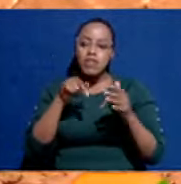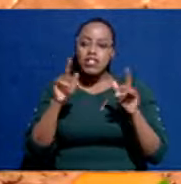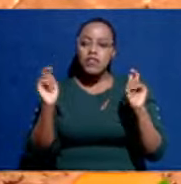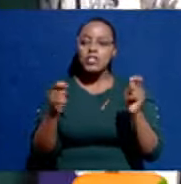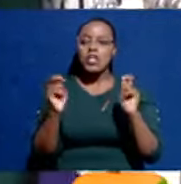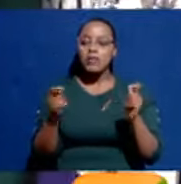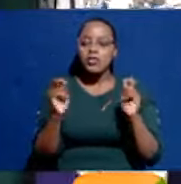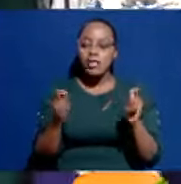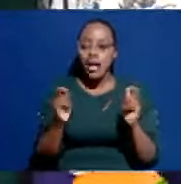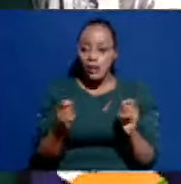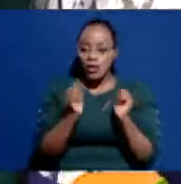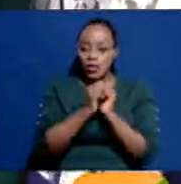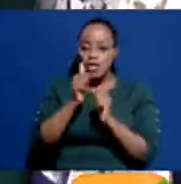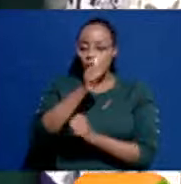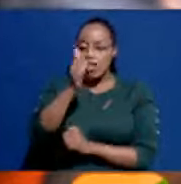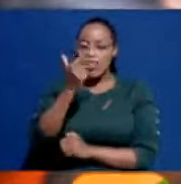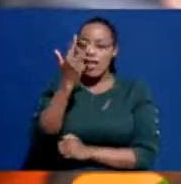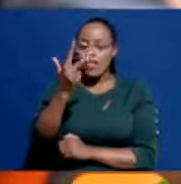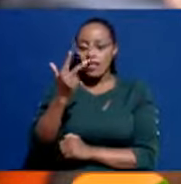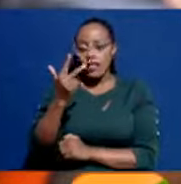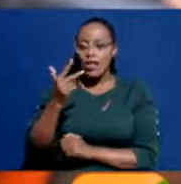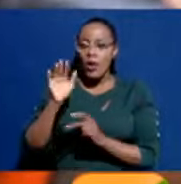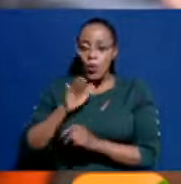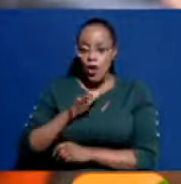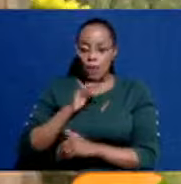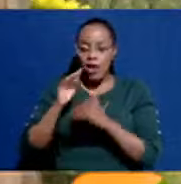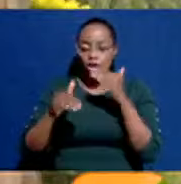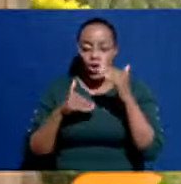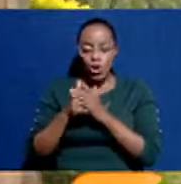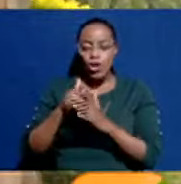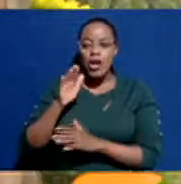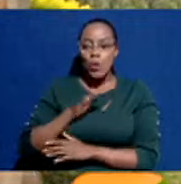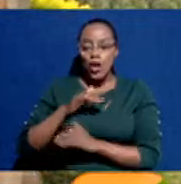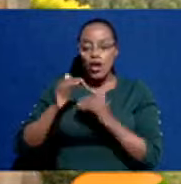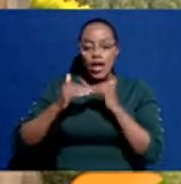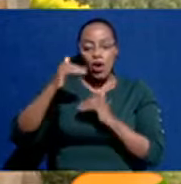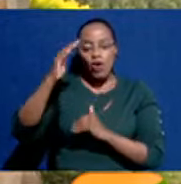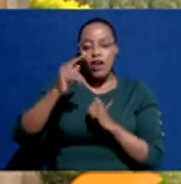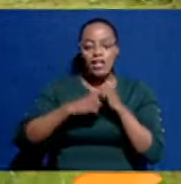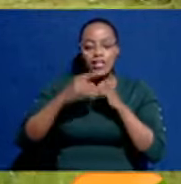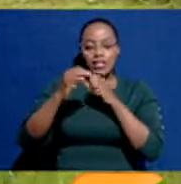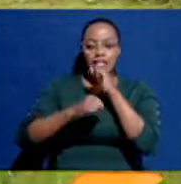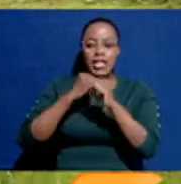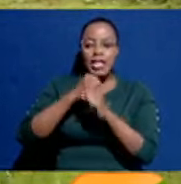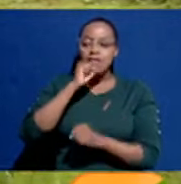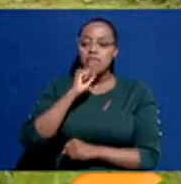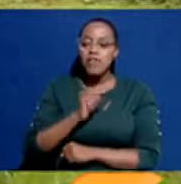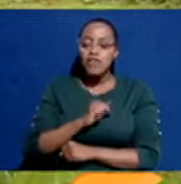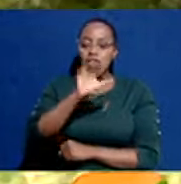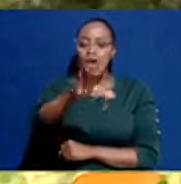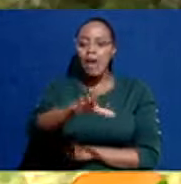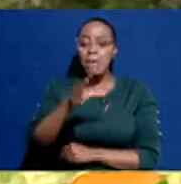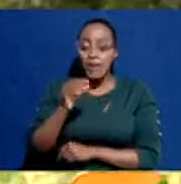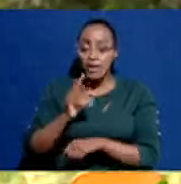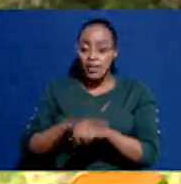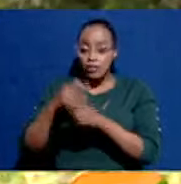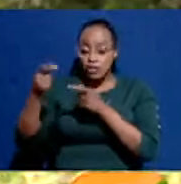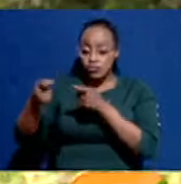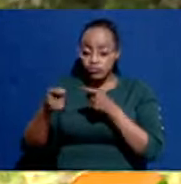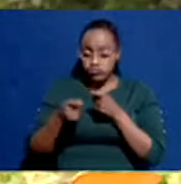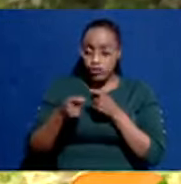witchcraft alongside three others, all who are women above 60 years of age. Wakamtoa mbele yangu